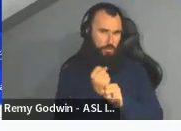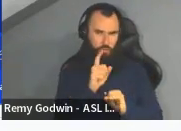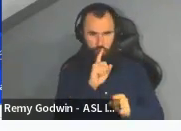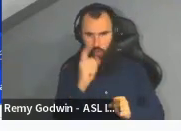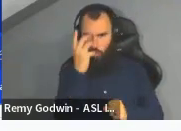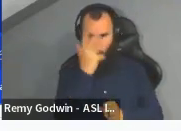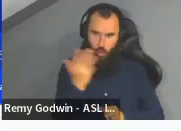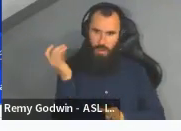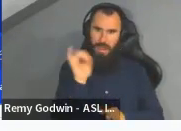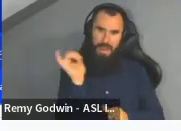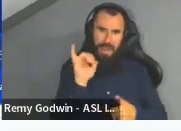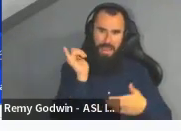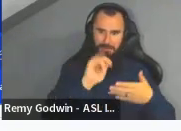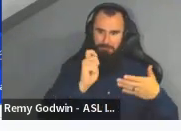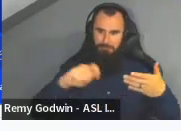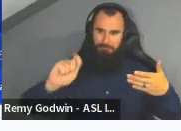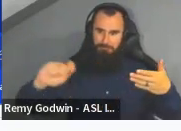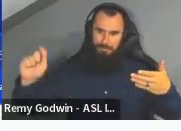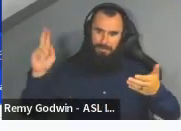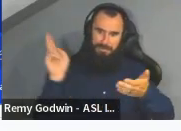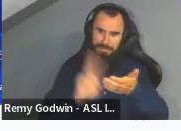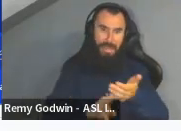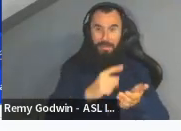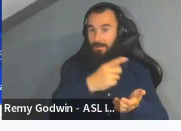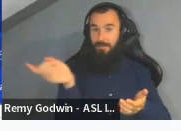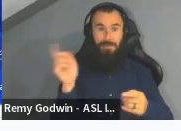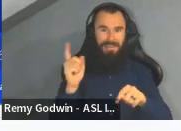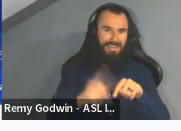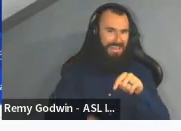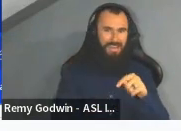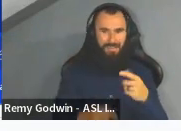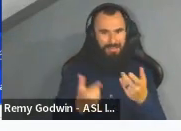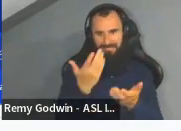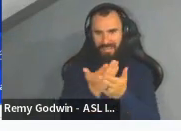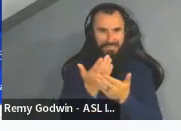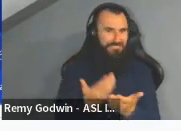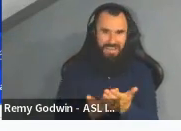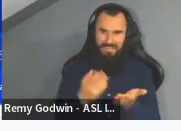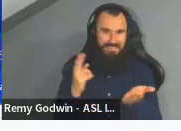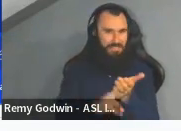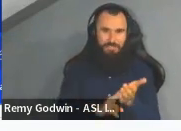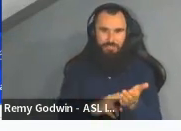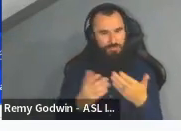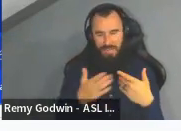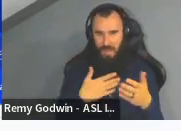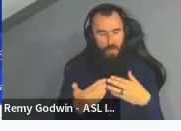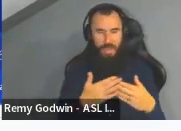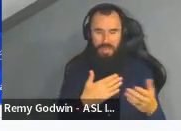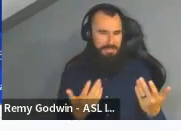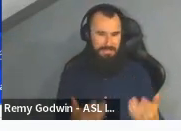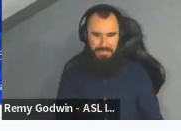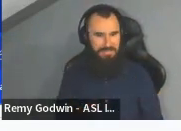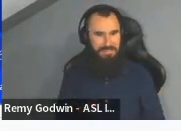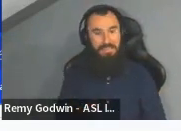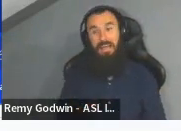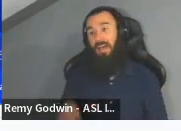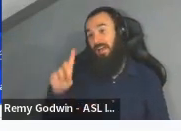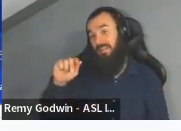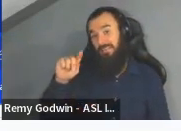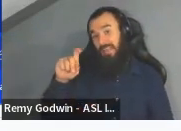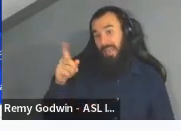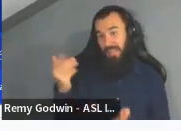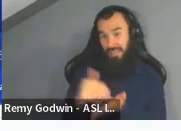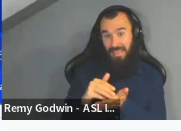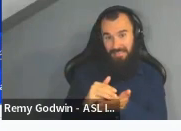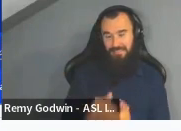like signature. Nobody can actually verify your signature anyways. Okay. And then date again here